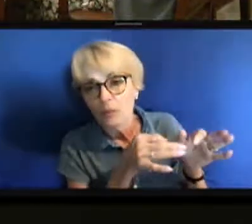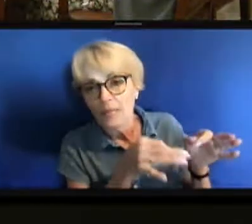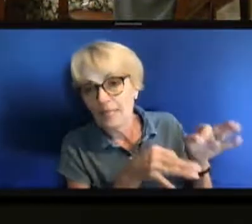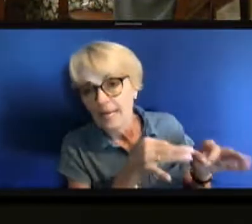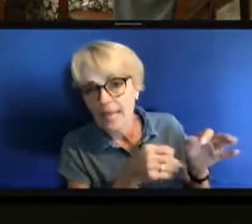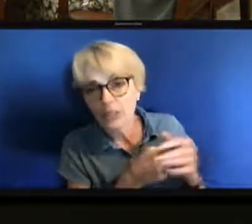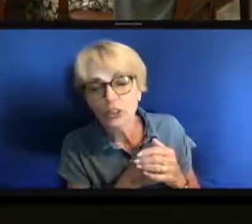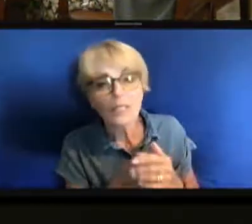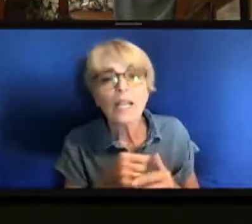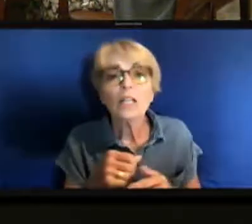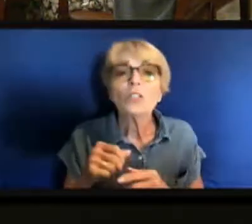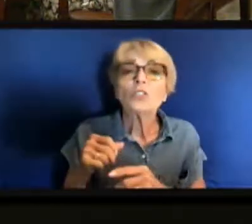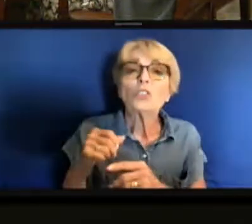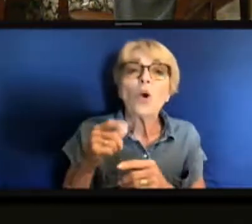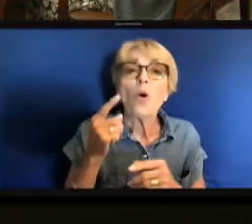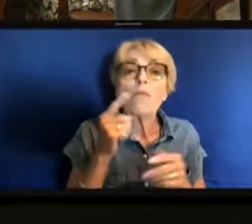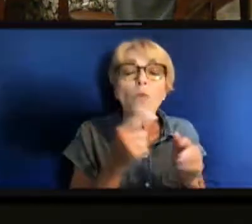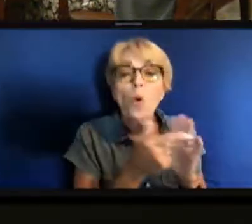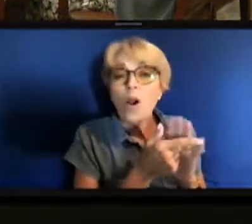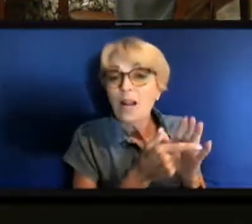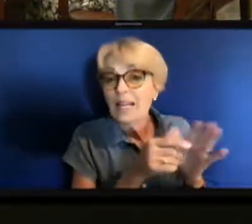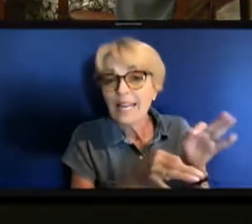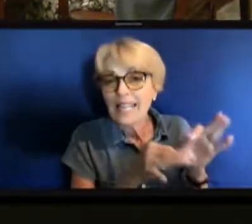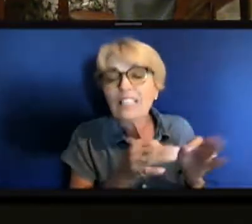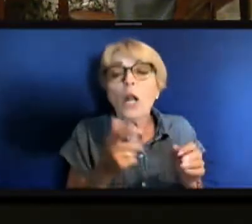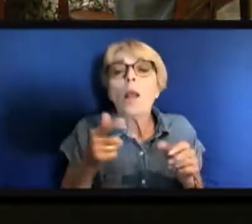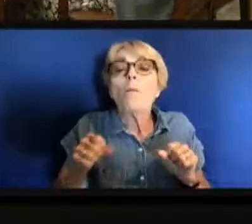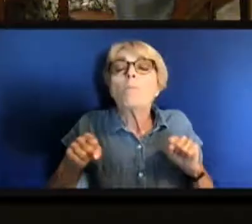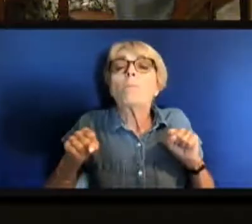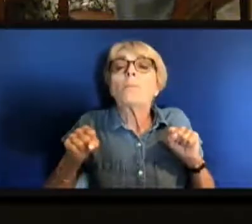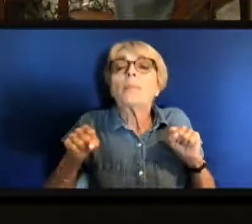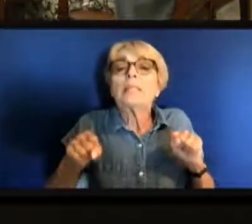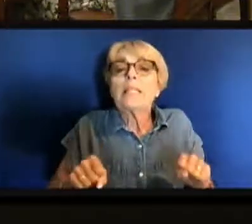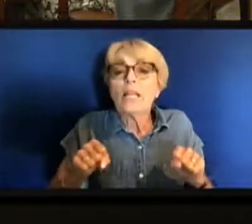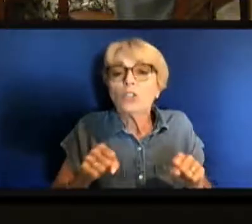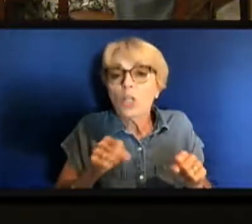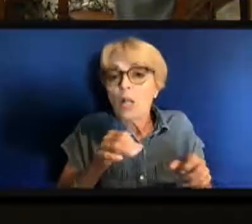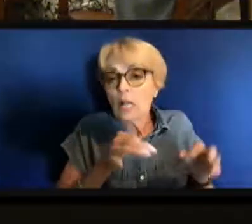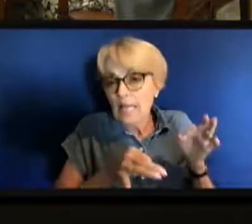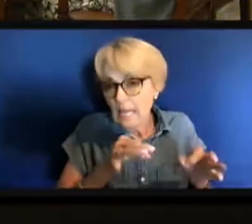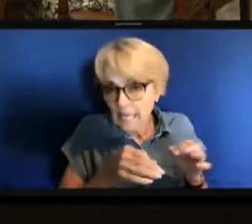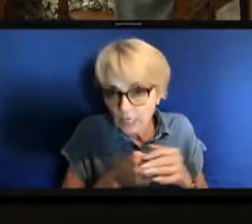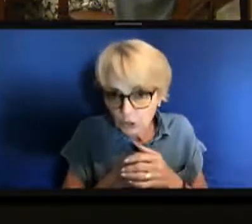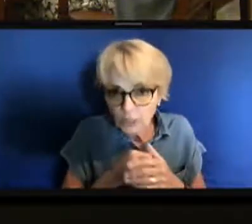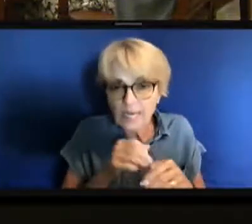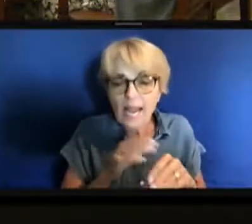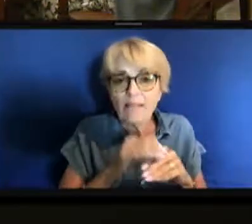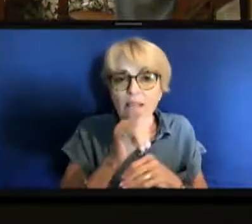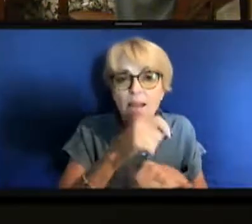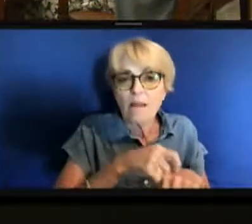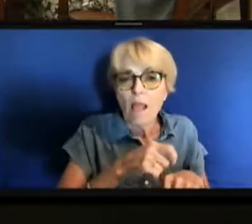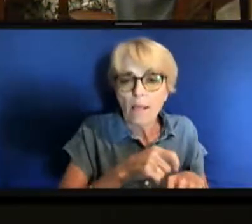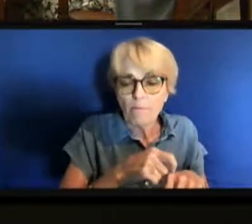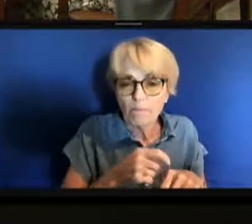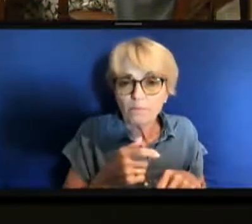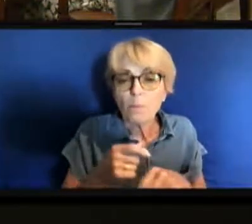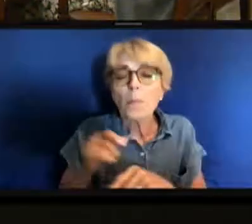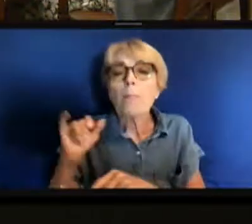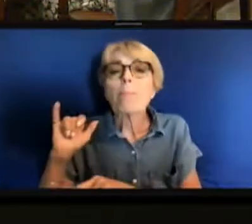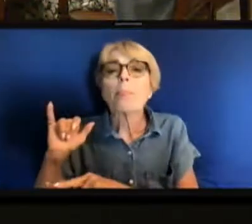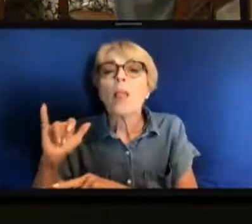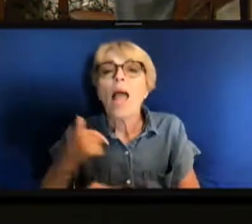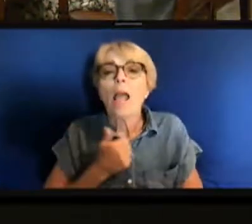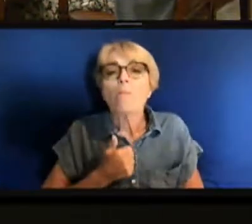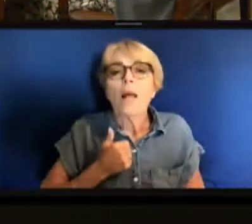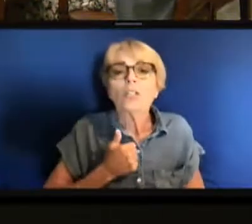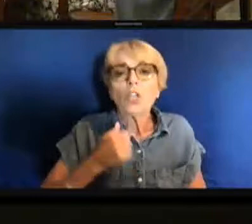source. Potential litigation, yeah. Well, there wasn't litigation at that time, but it was related to potential litigation. Okay, so that the waiver, I apologize, I thought the waiver